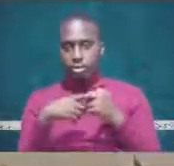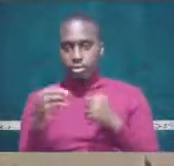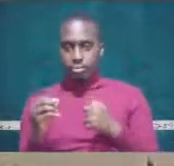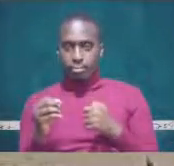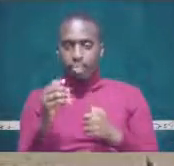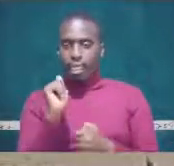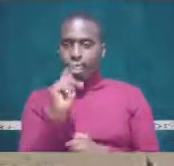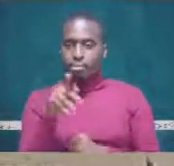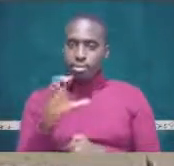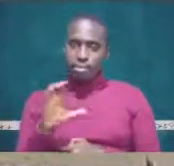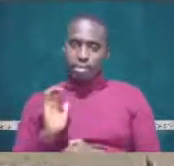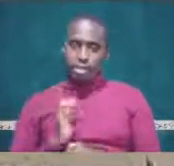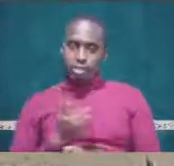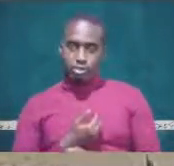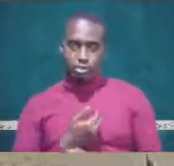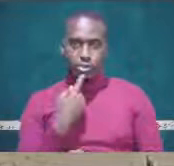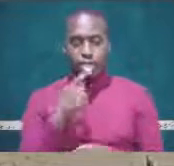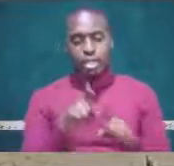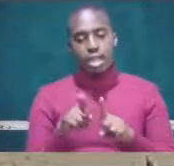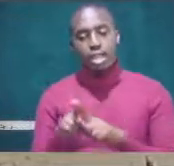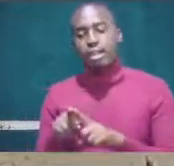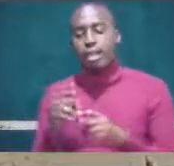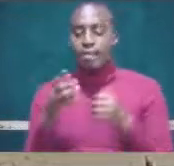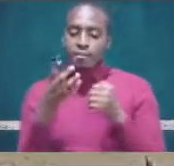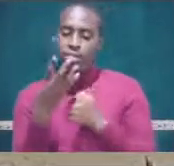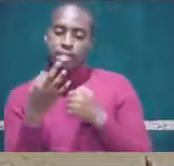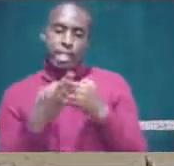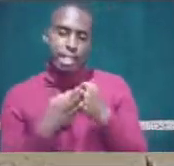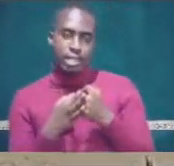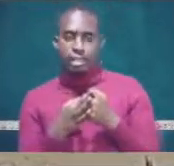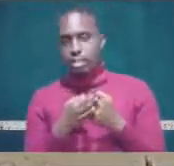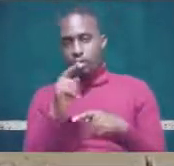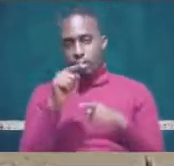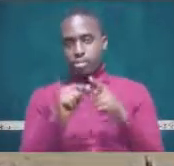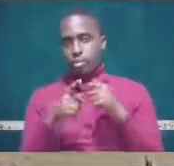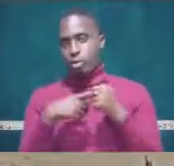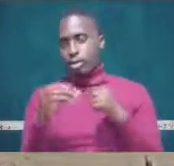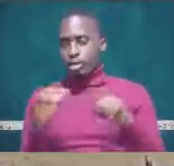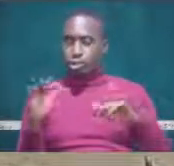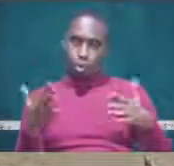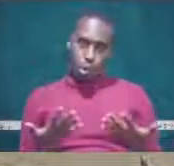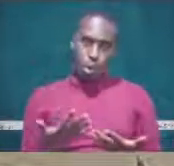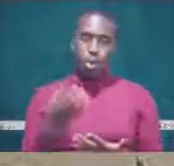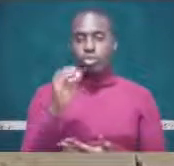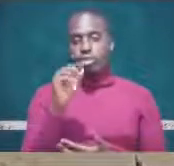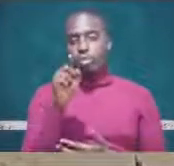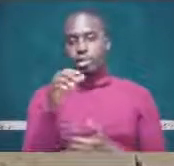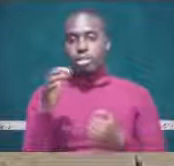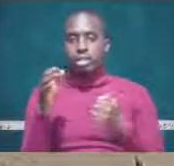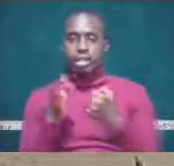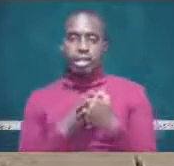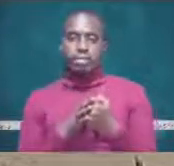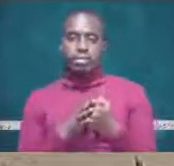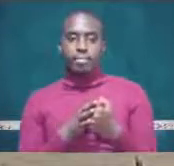average propensity to consume is equal to 48 out of 60, or